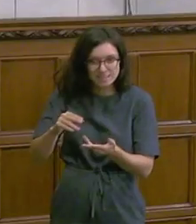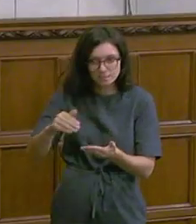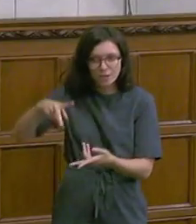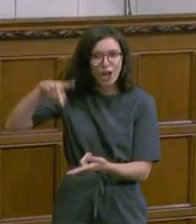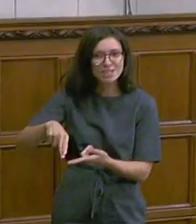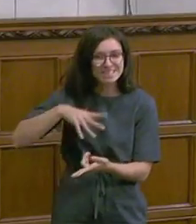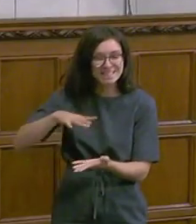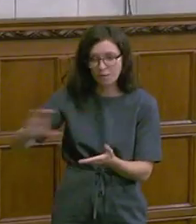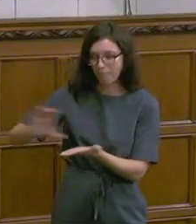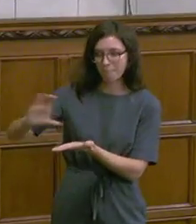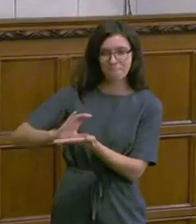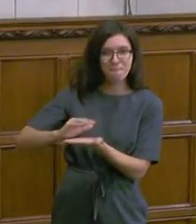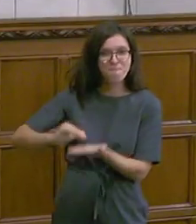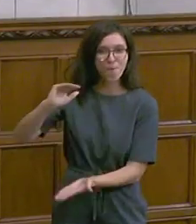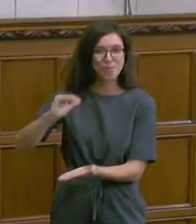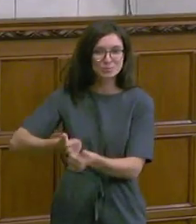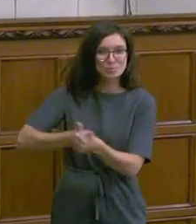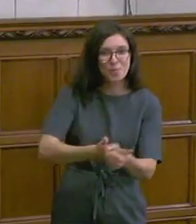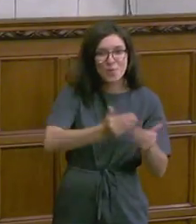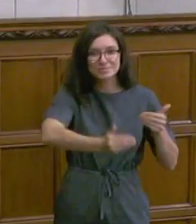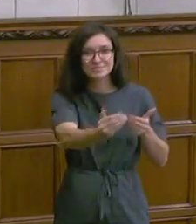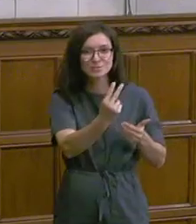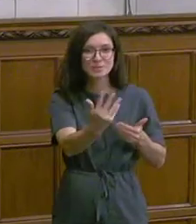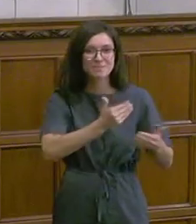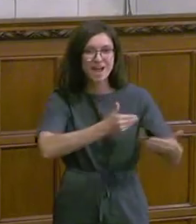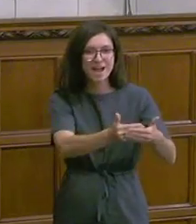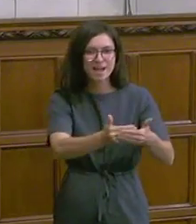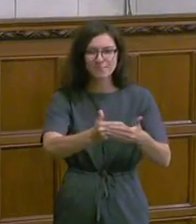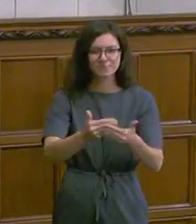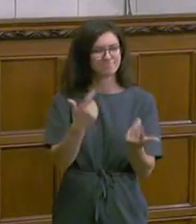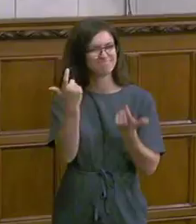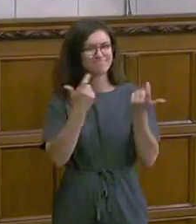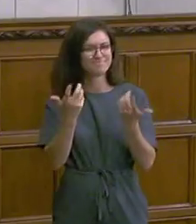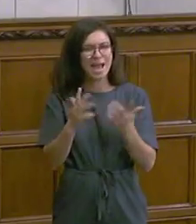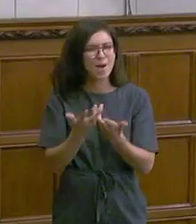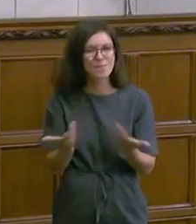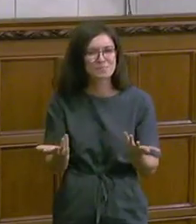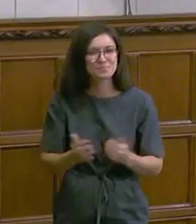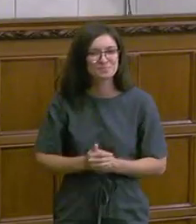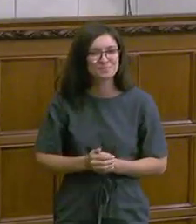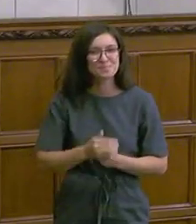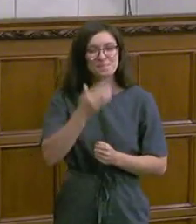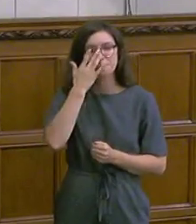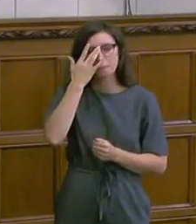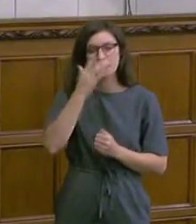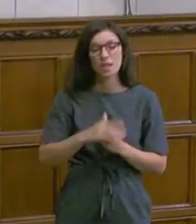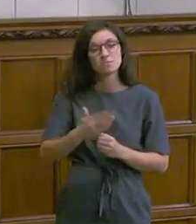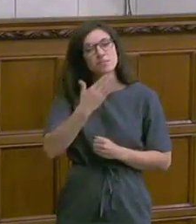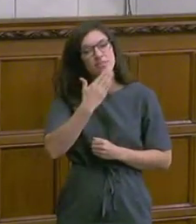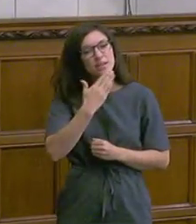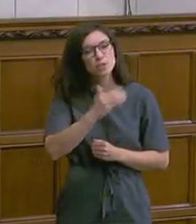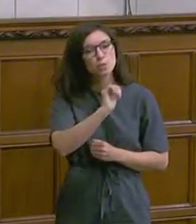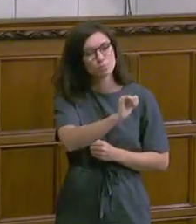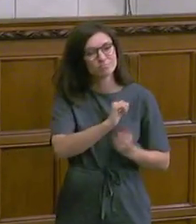to support these children rather than cuts? Thank my honourable friend for that intervention, and